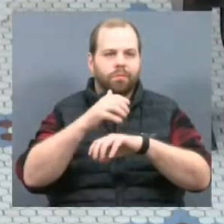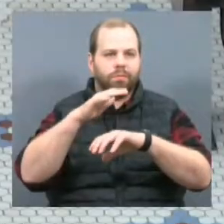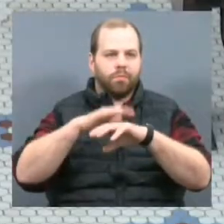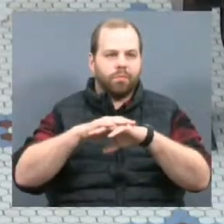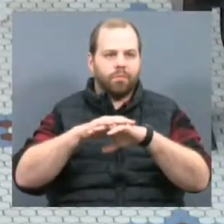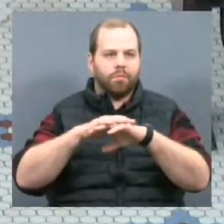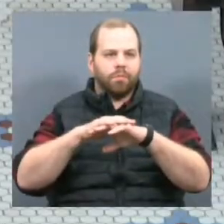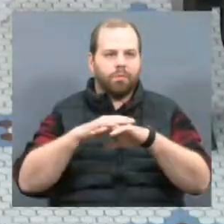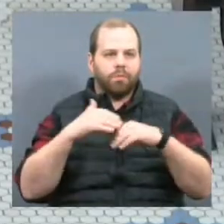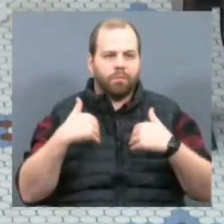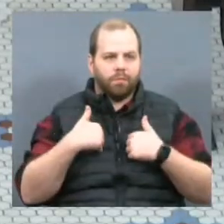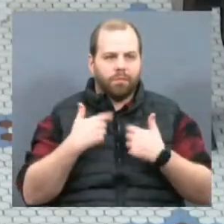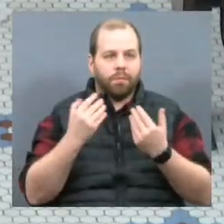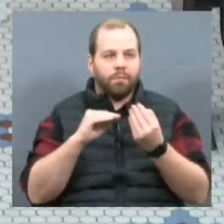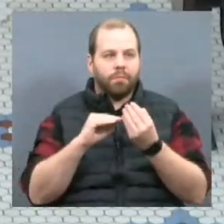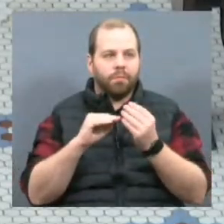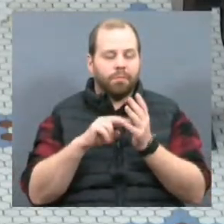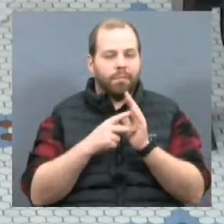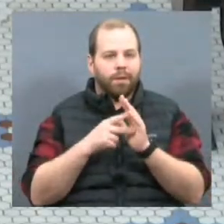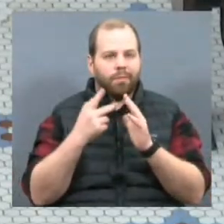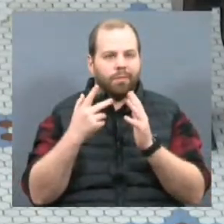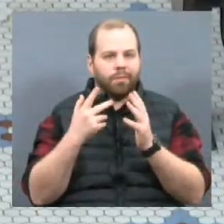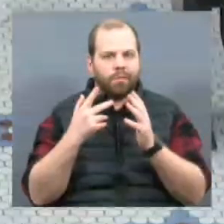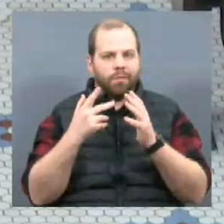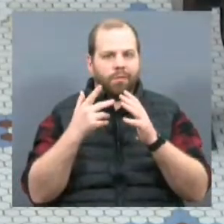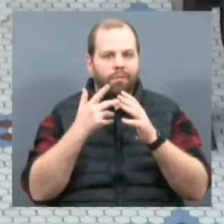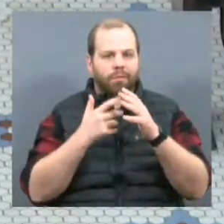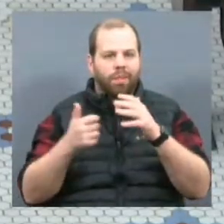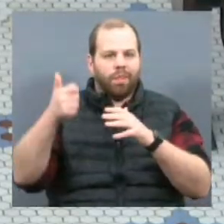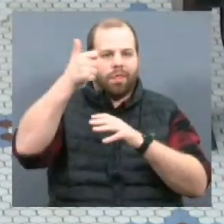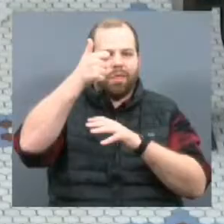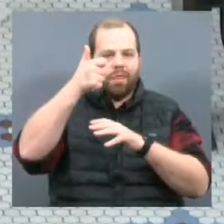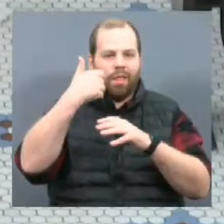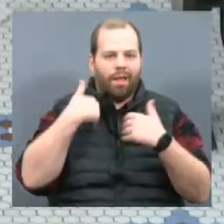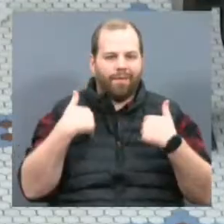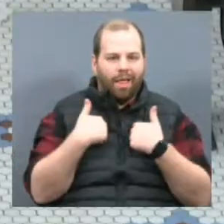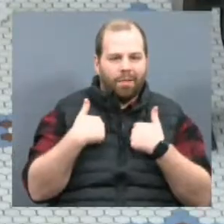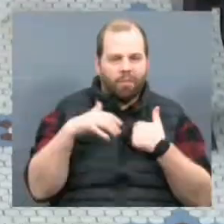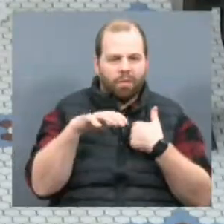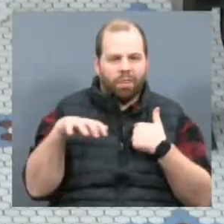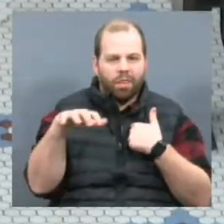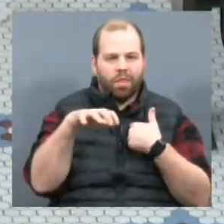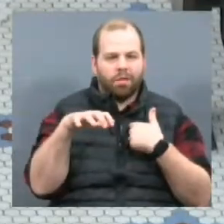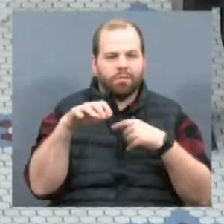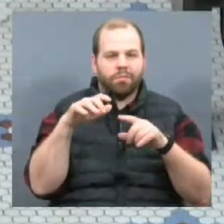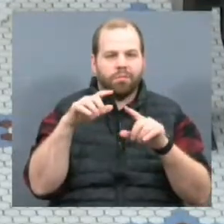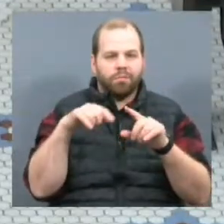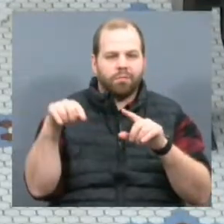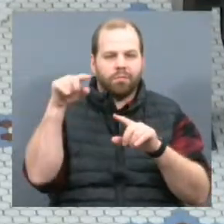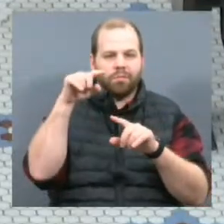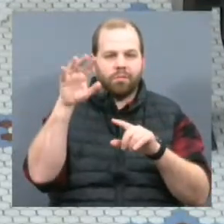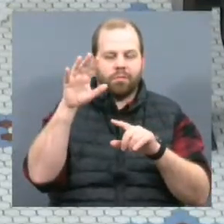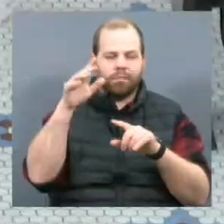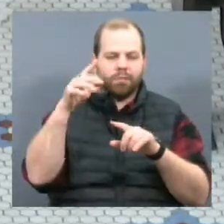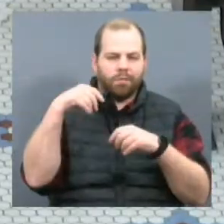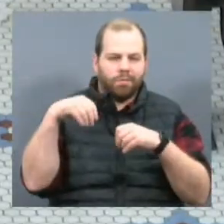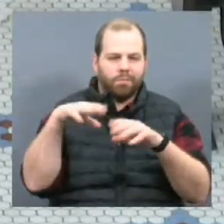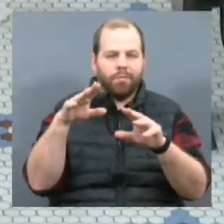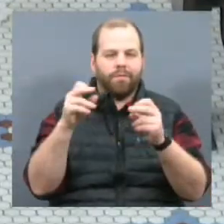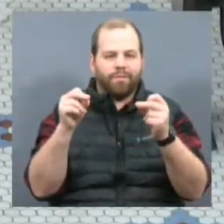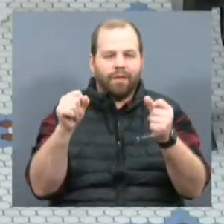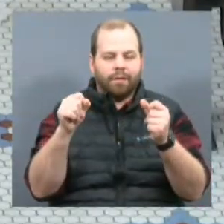it'll make them want to move out pretty quick. And so, and so by them putting a 3-bedroom, 2-bath,